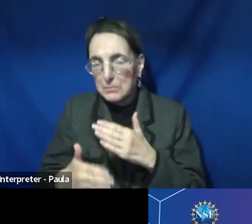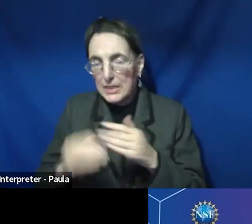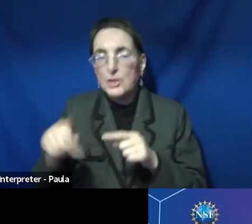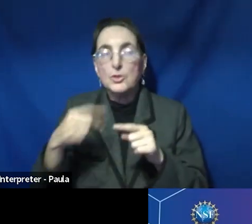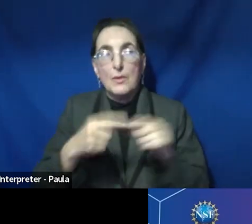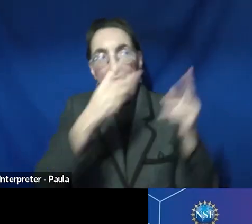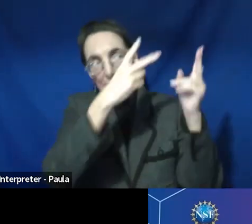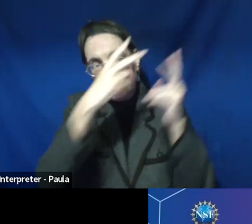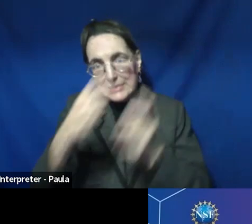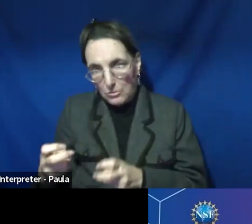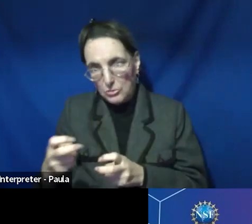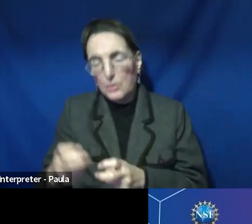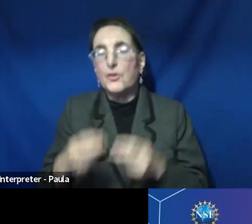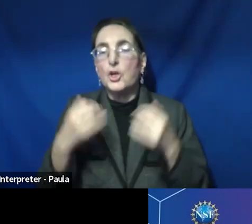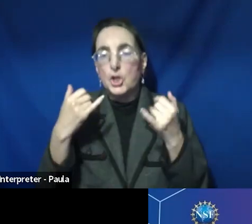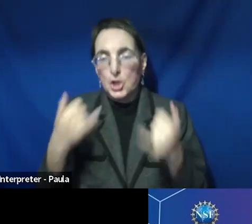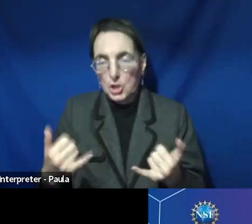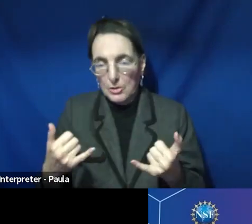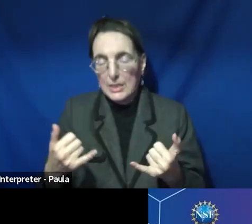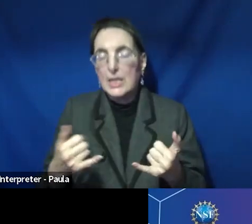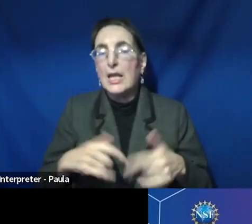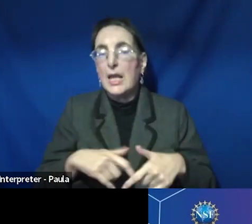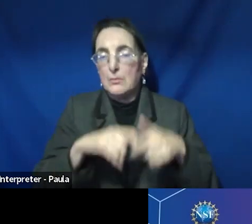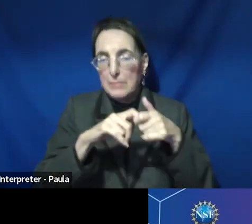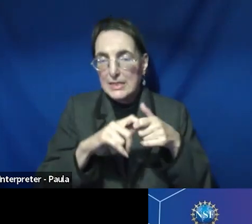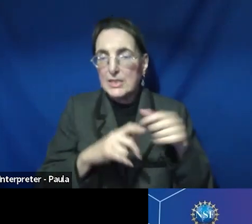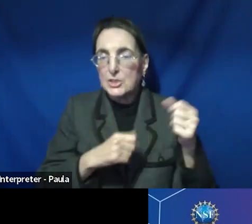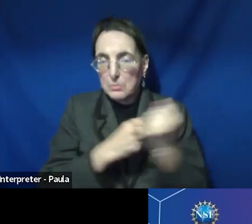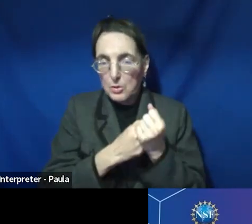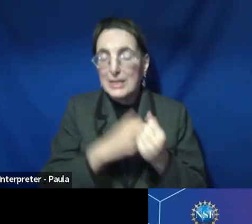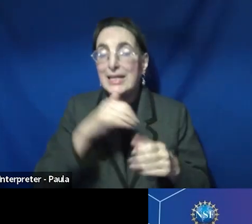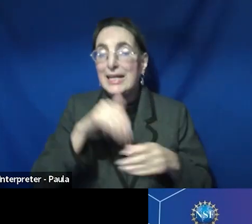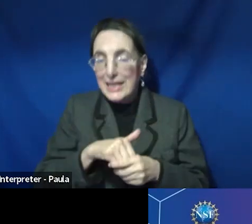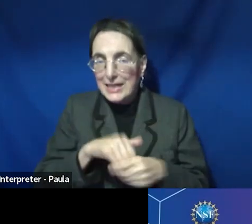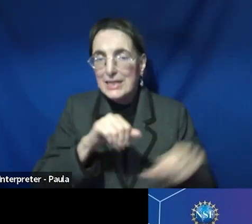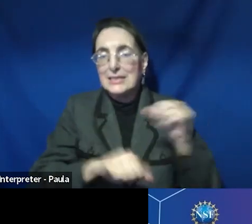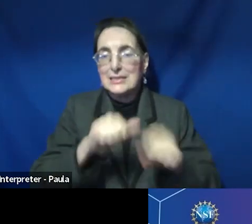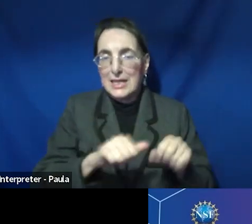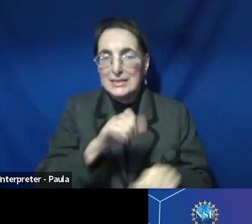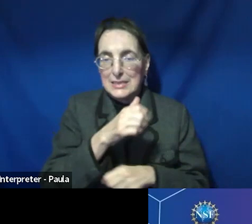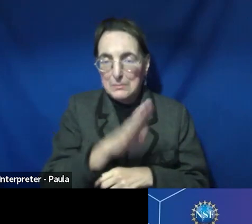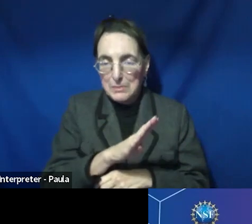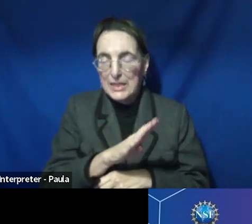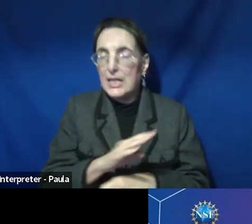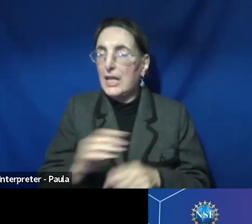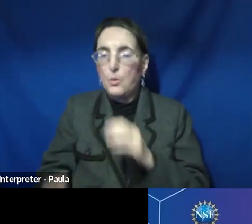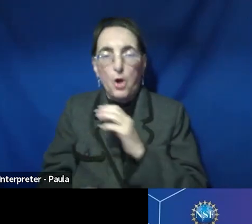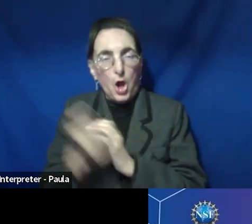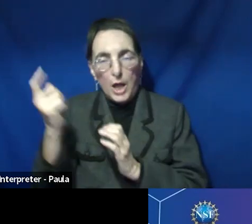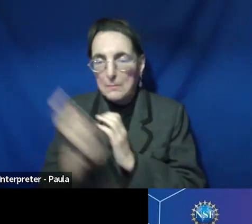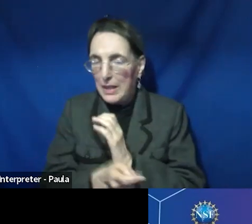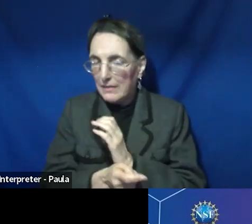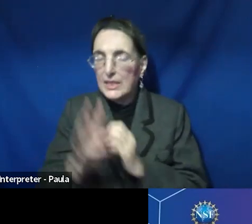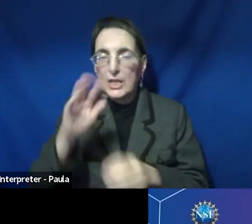and pending support, in Science CV, it will automatically include a date stamp of the date